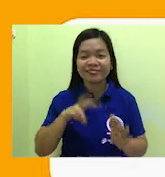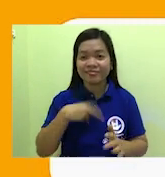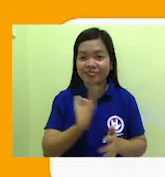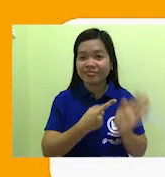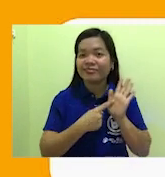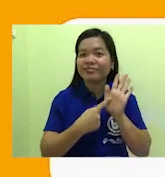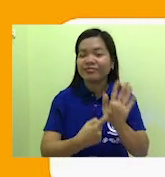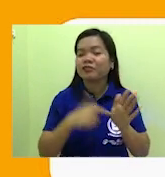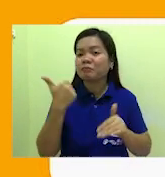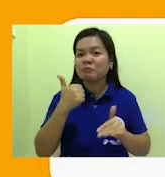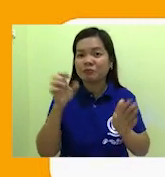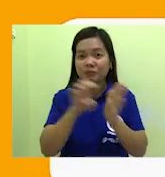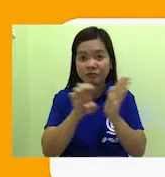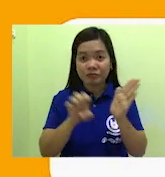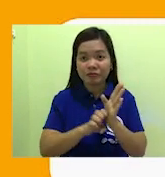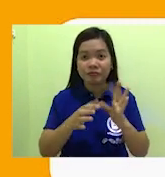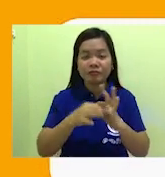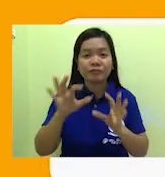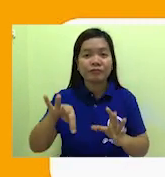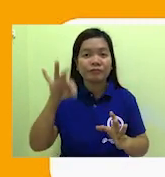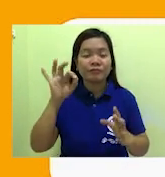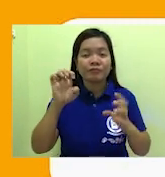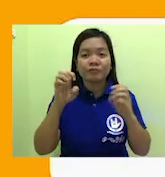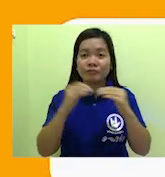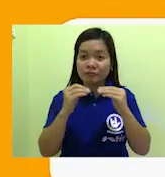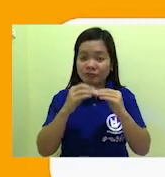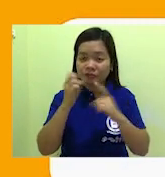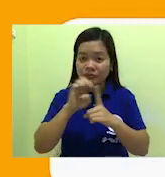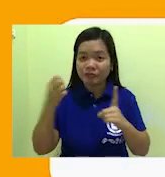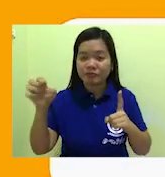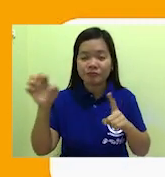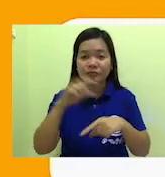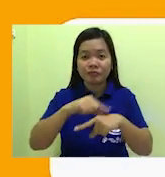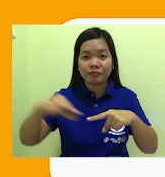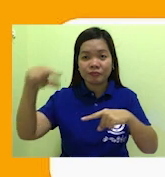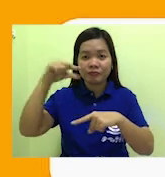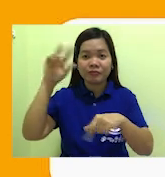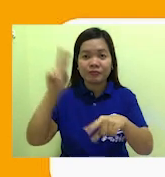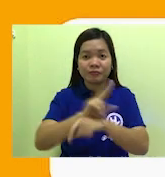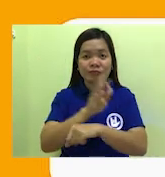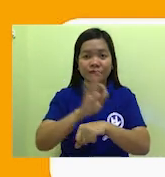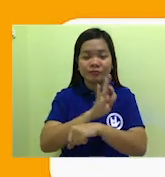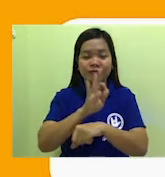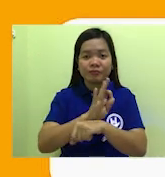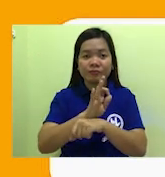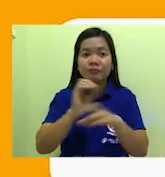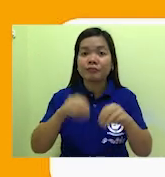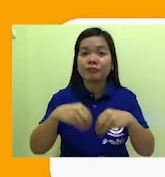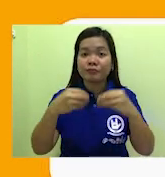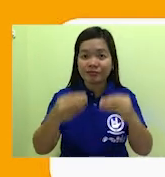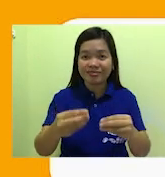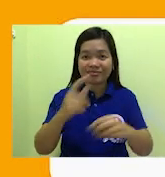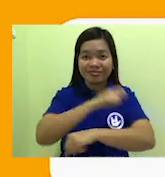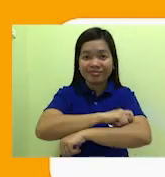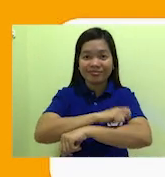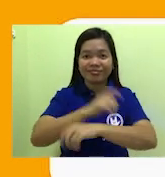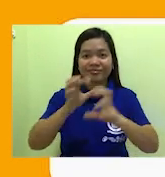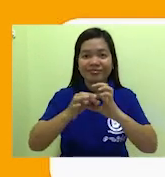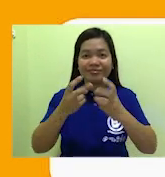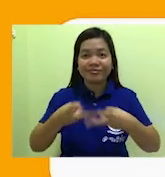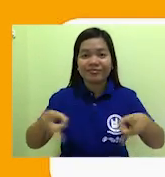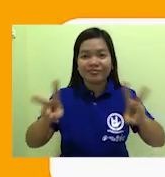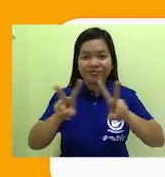Before the break, we have shown another example of finding the equation of a quadratic function given the table